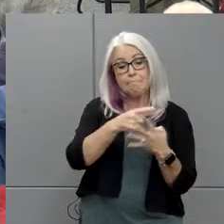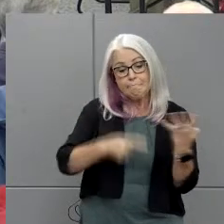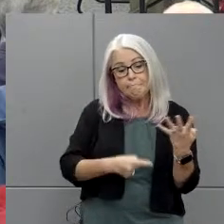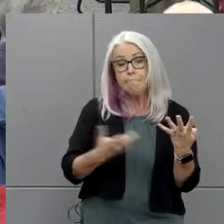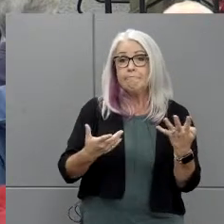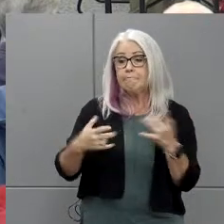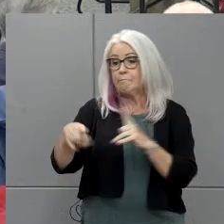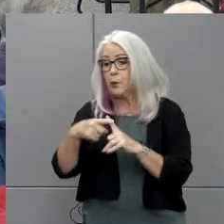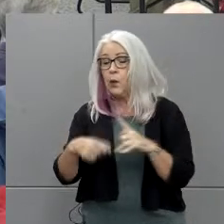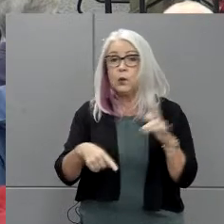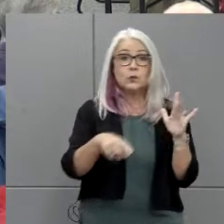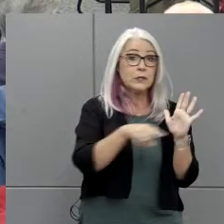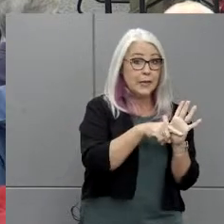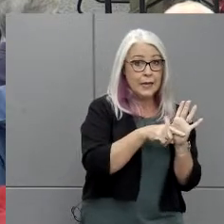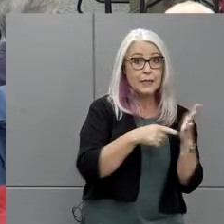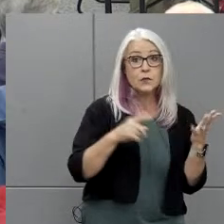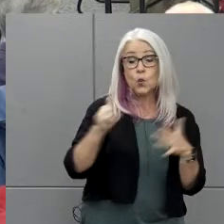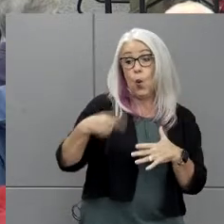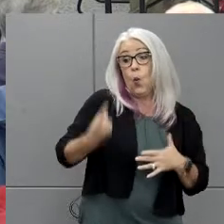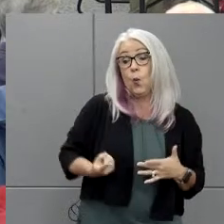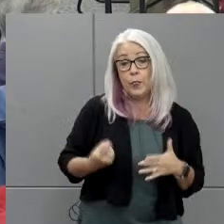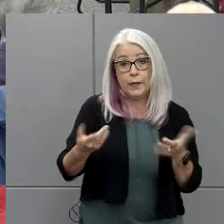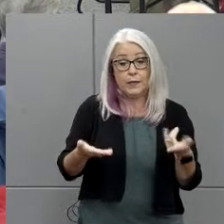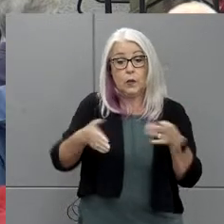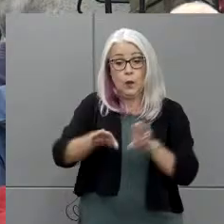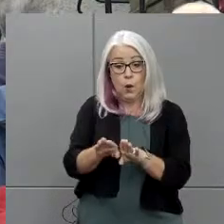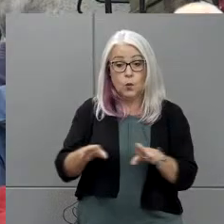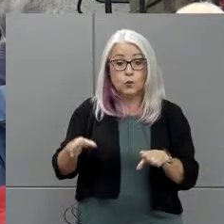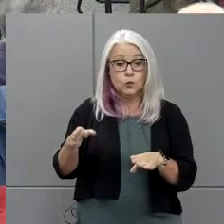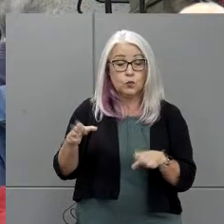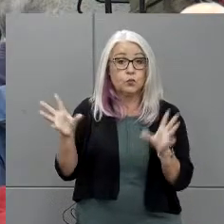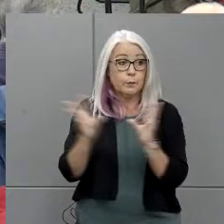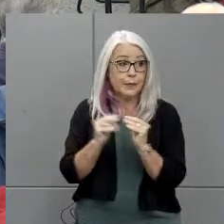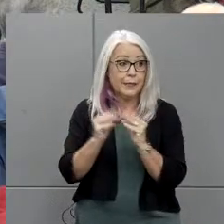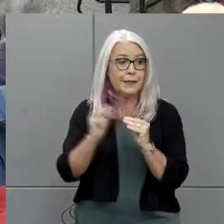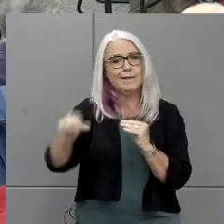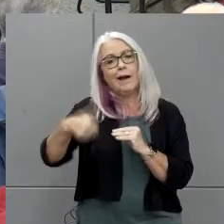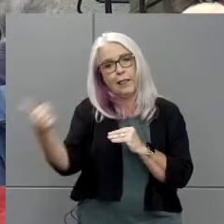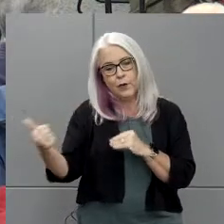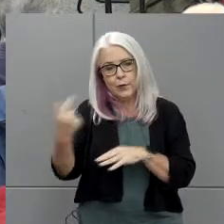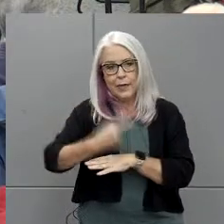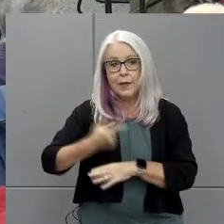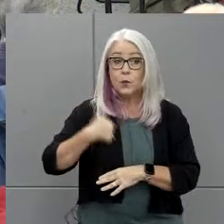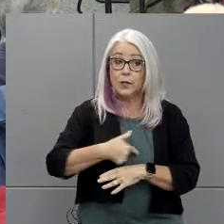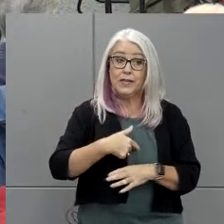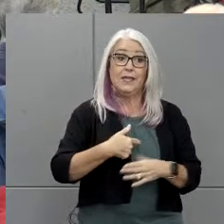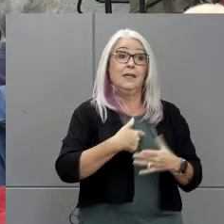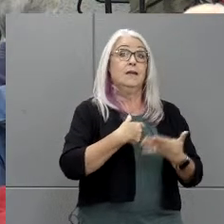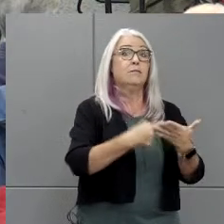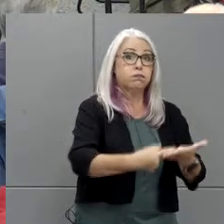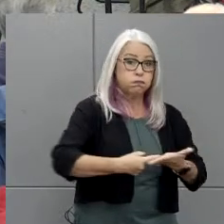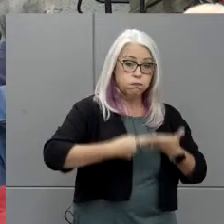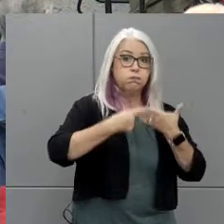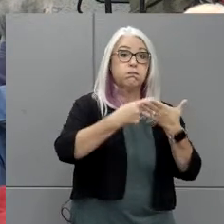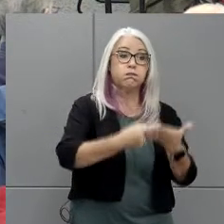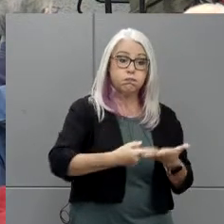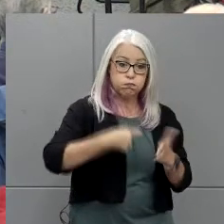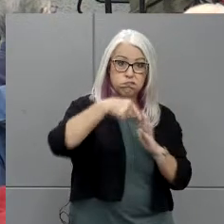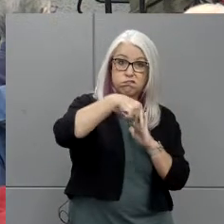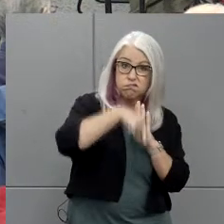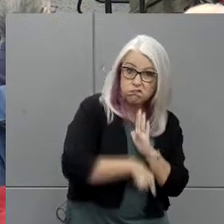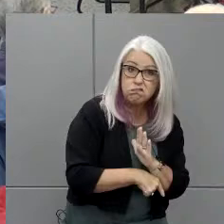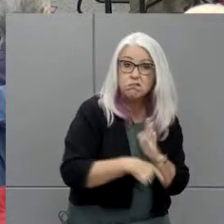that in anything other than a closed session on another day. We did discuss it in great detail then, and